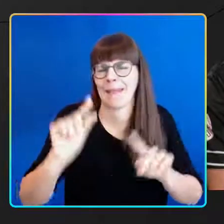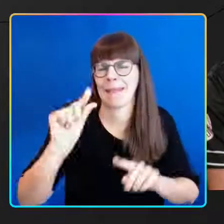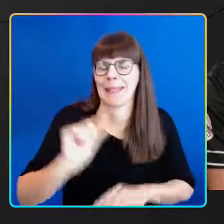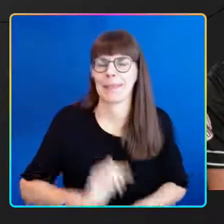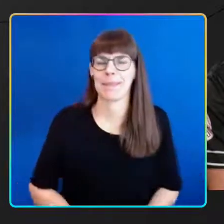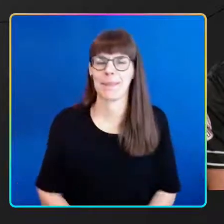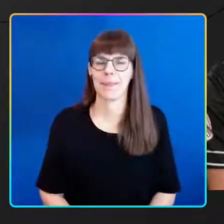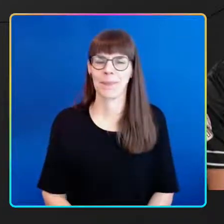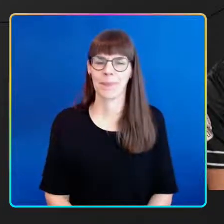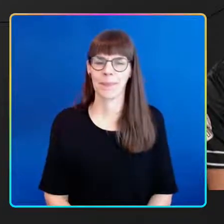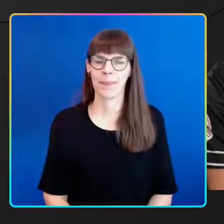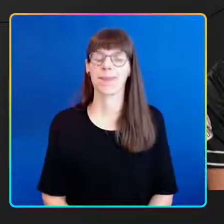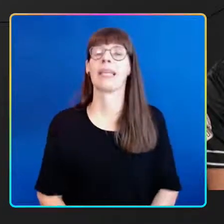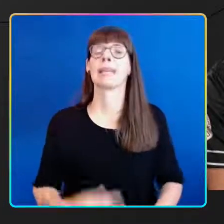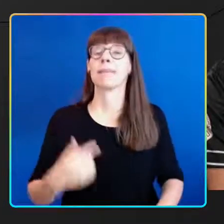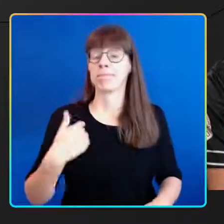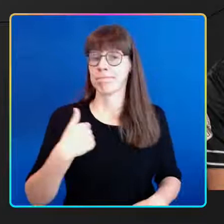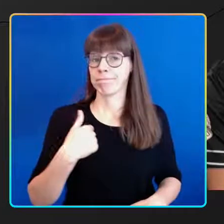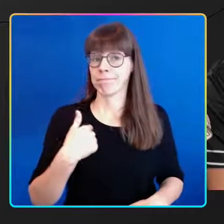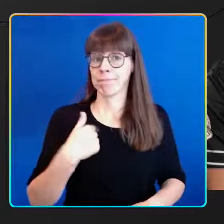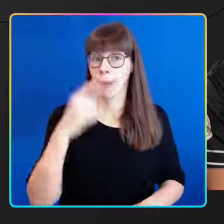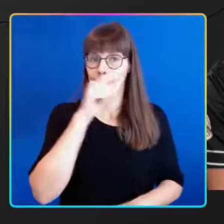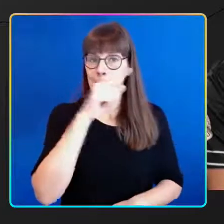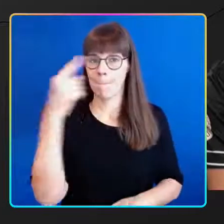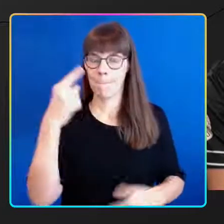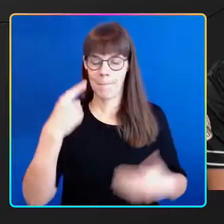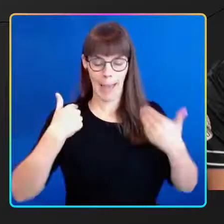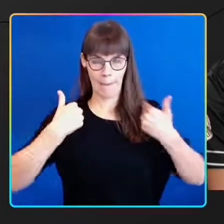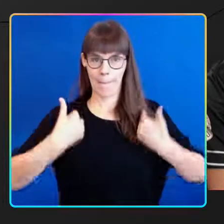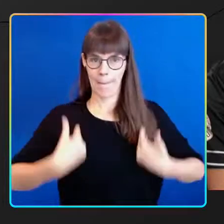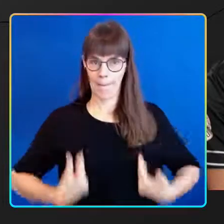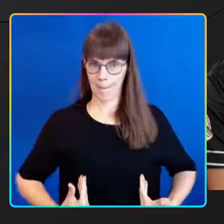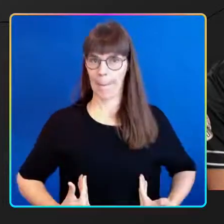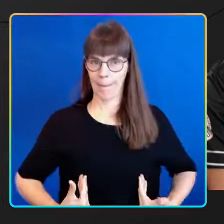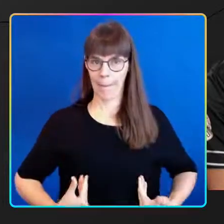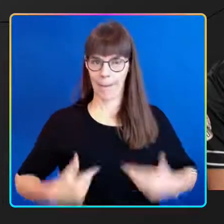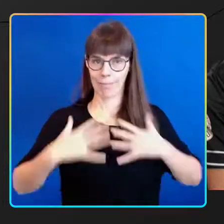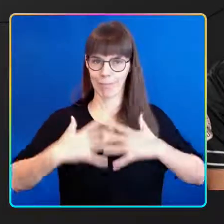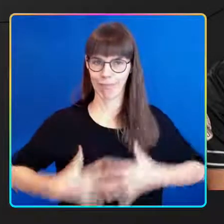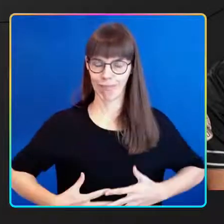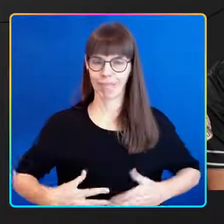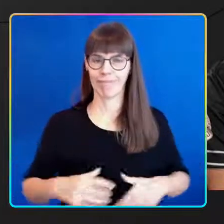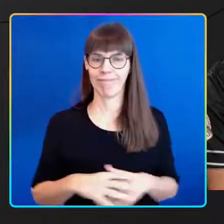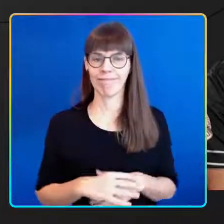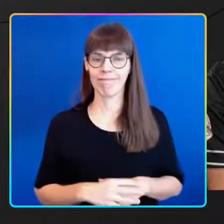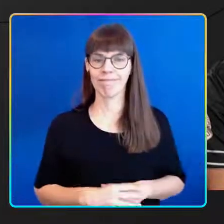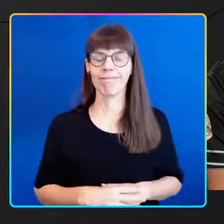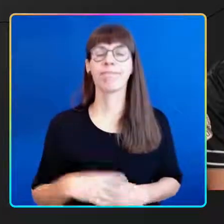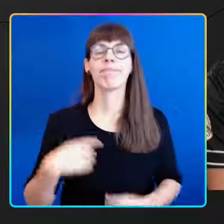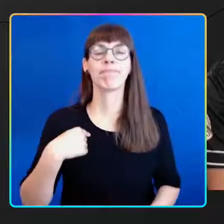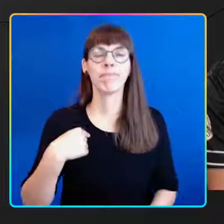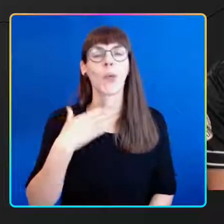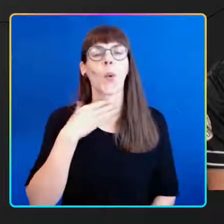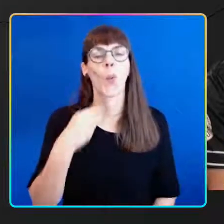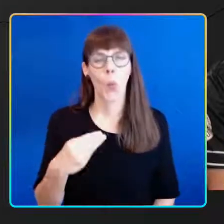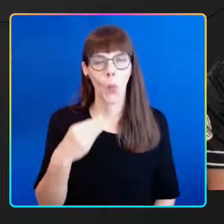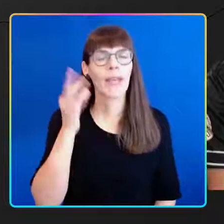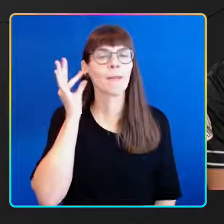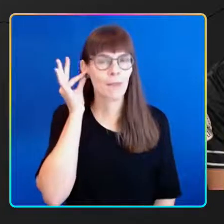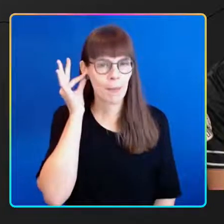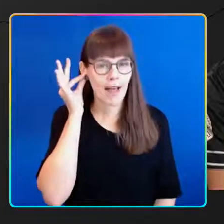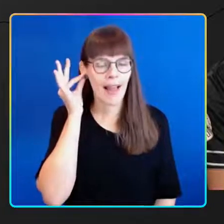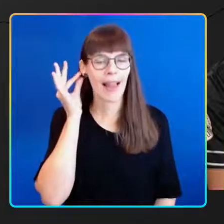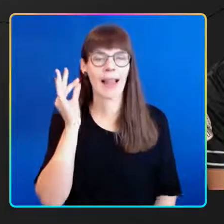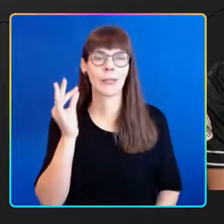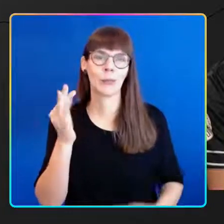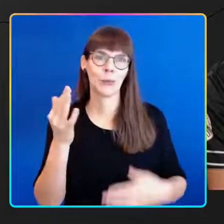a black dress today, so I'm blonde and I'm a white female. So just that you can have an